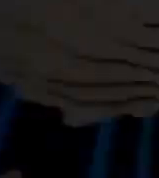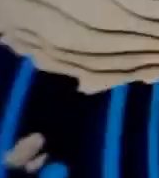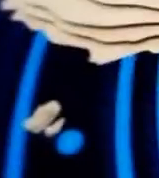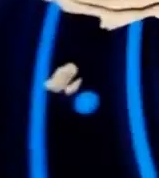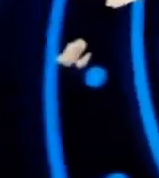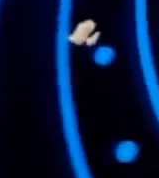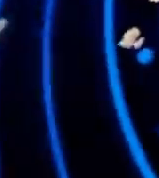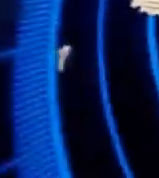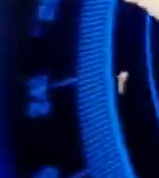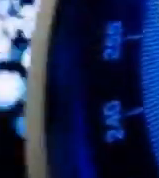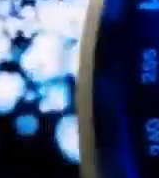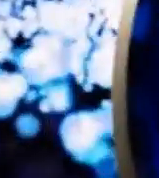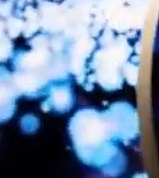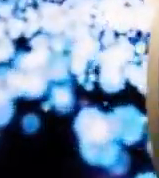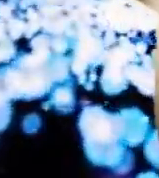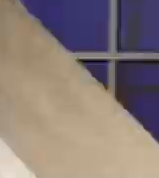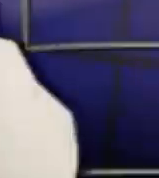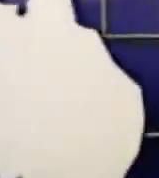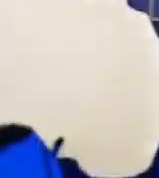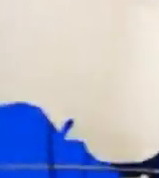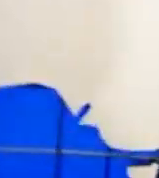ibiti.